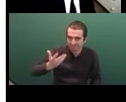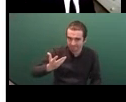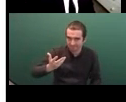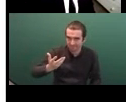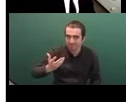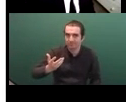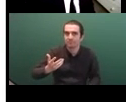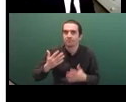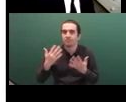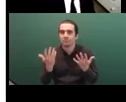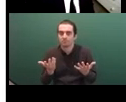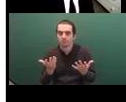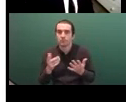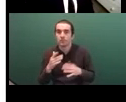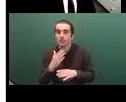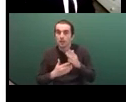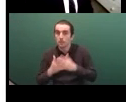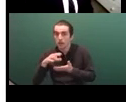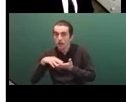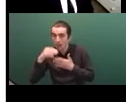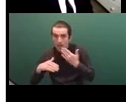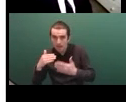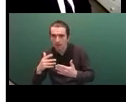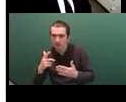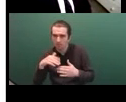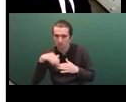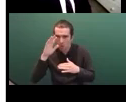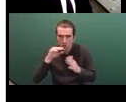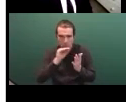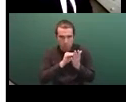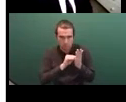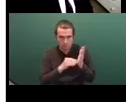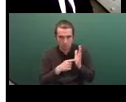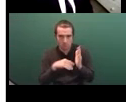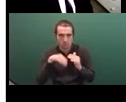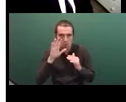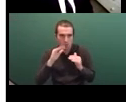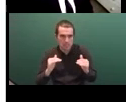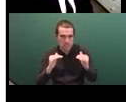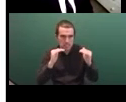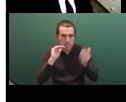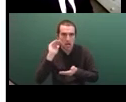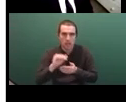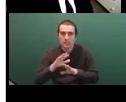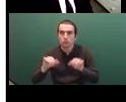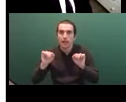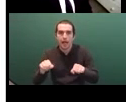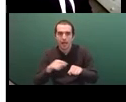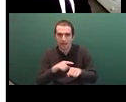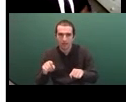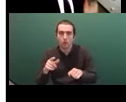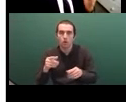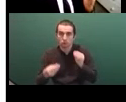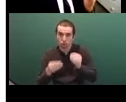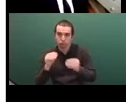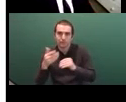job, have friends and relationships than those who went to special schools or units and did not attend school.